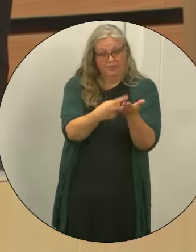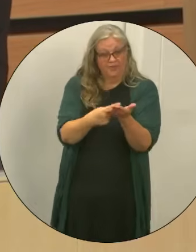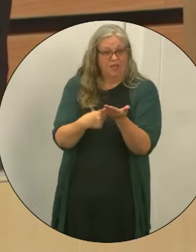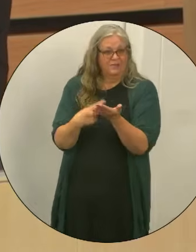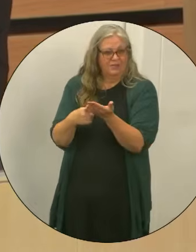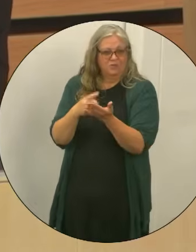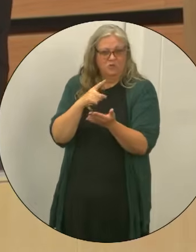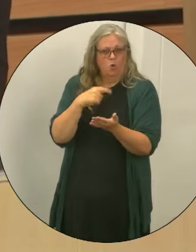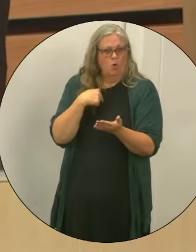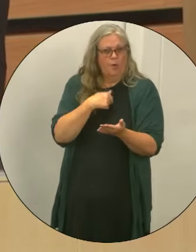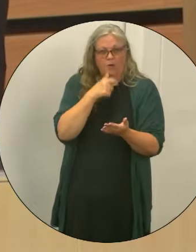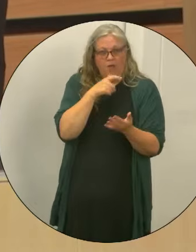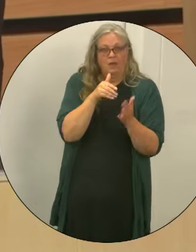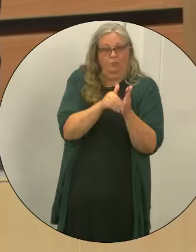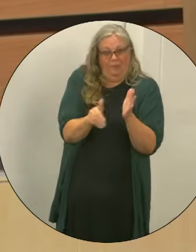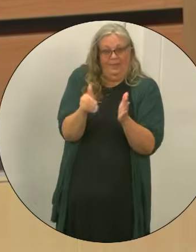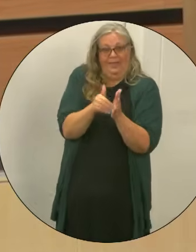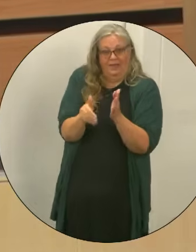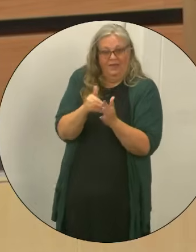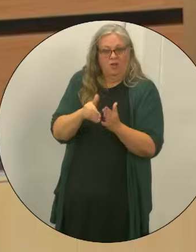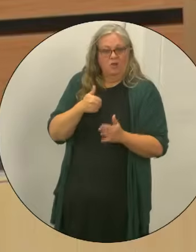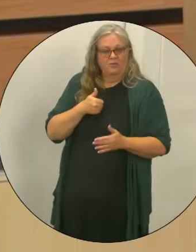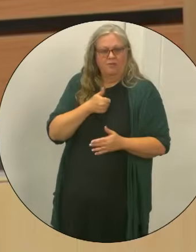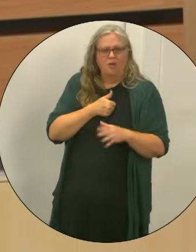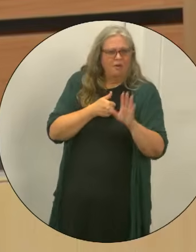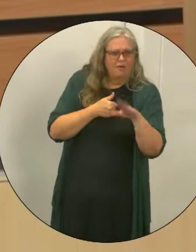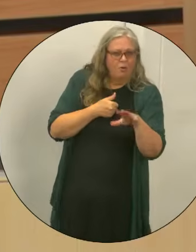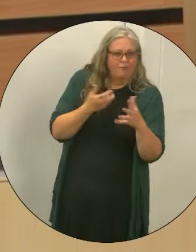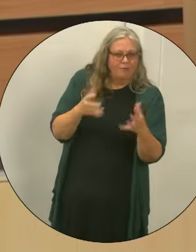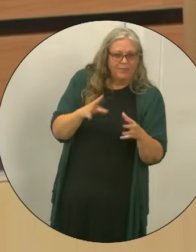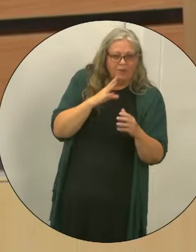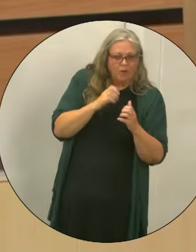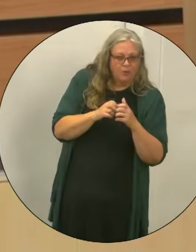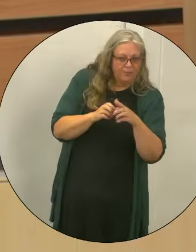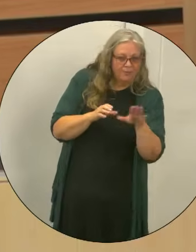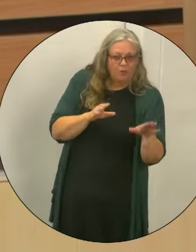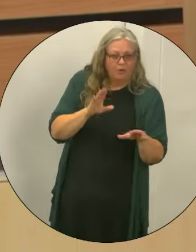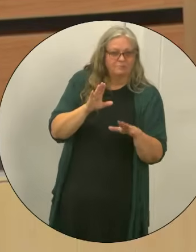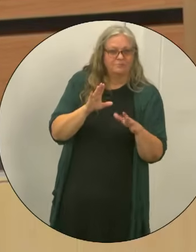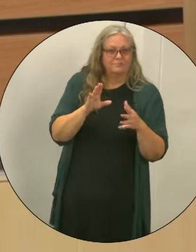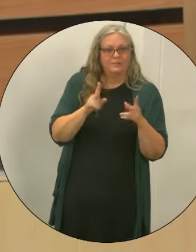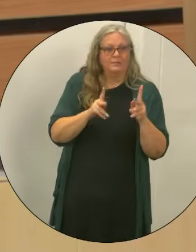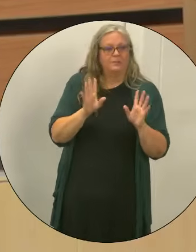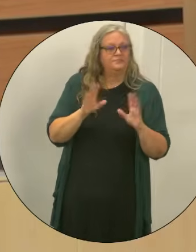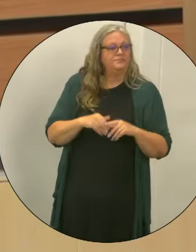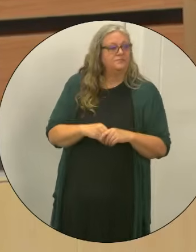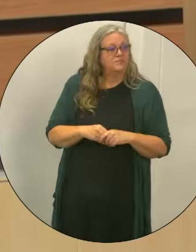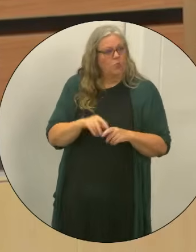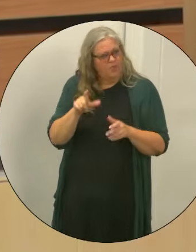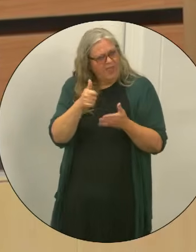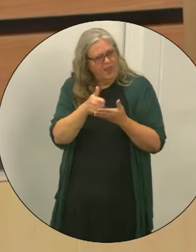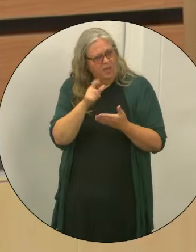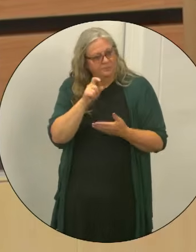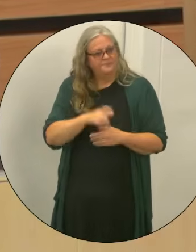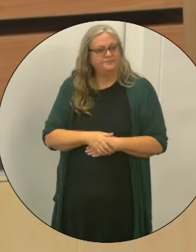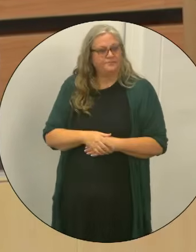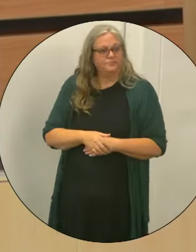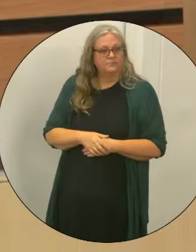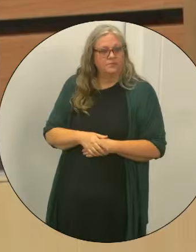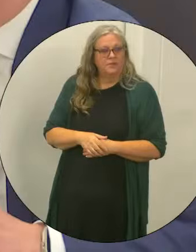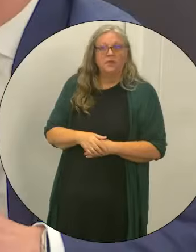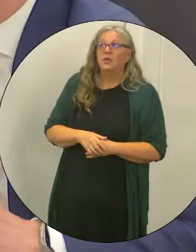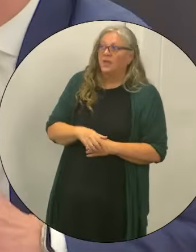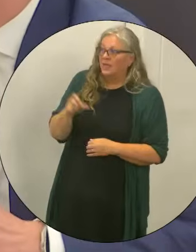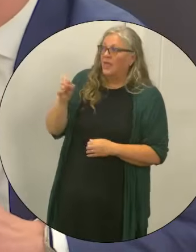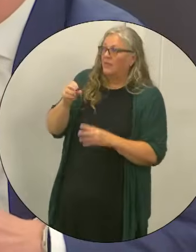kind of repeating ourselves, or they say, hey, we already talked to your government team. So would that be helpful? Nick Scone, for the record, the more information,